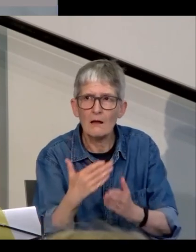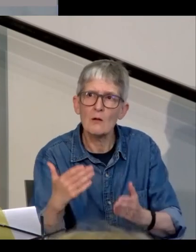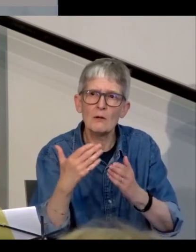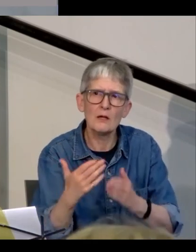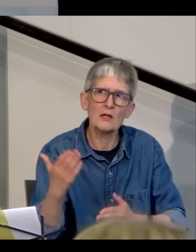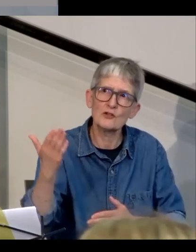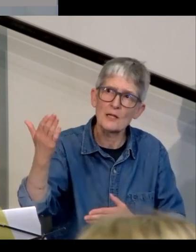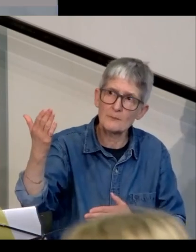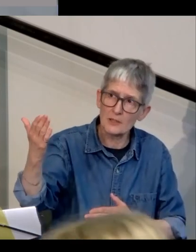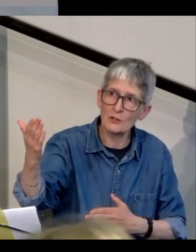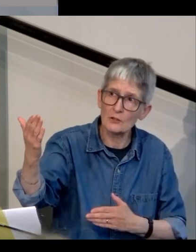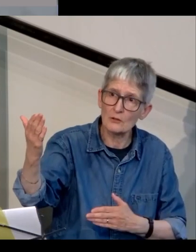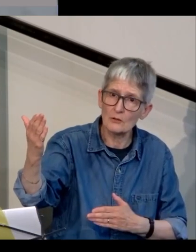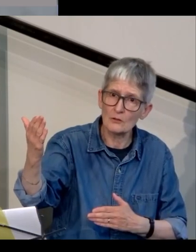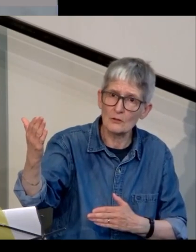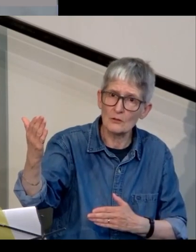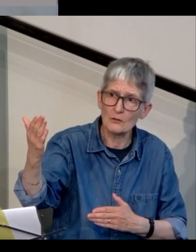place. I worship you,